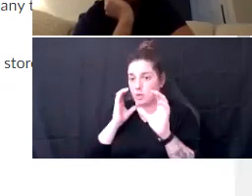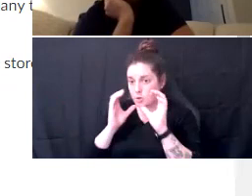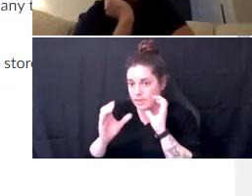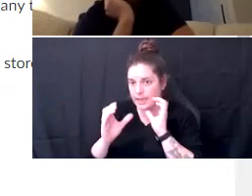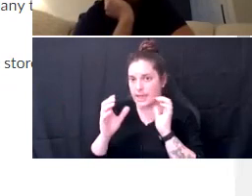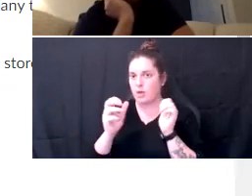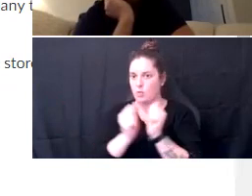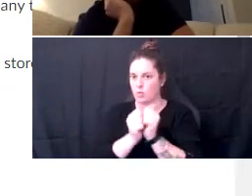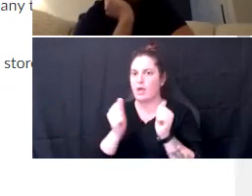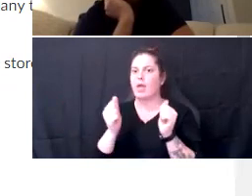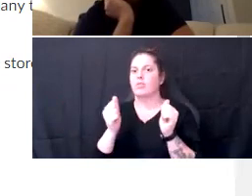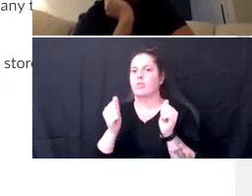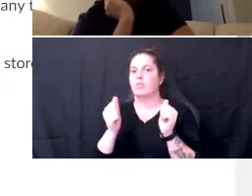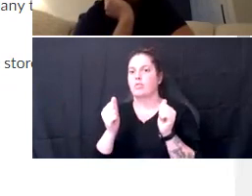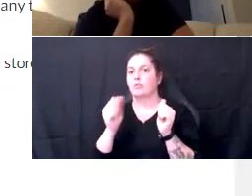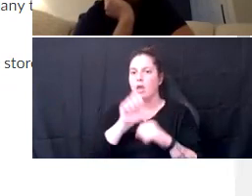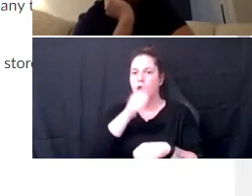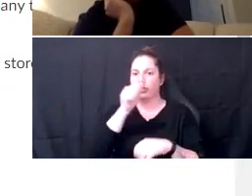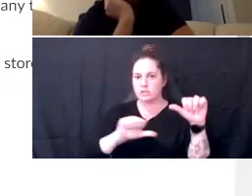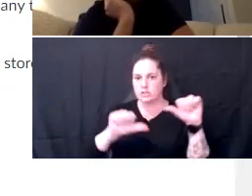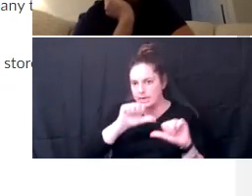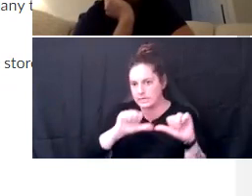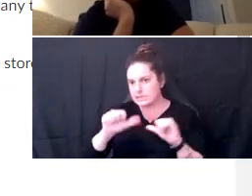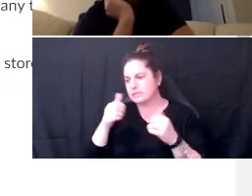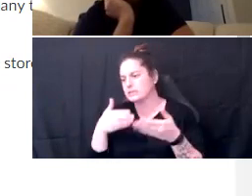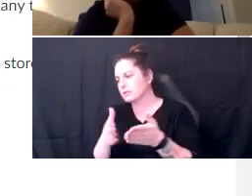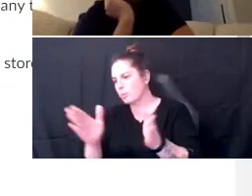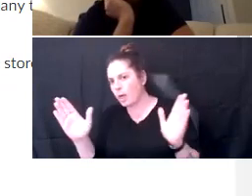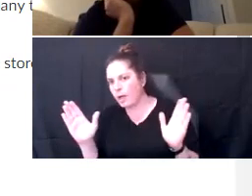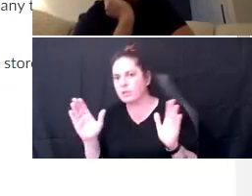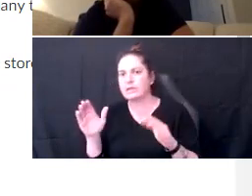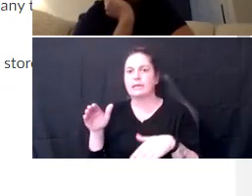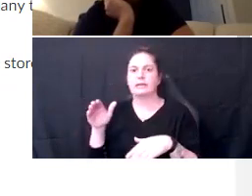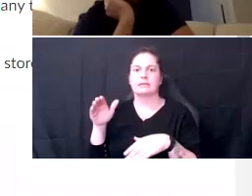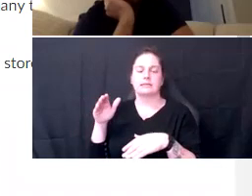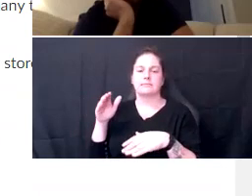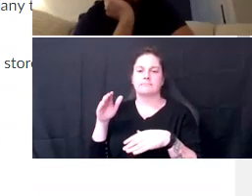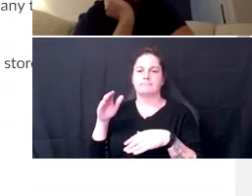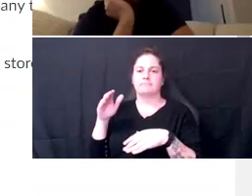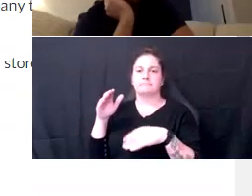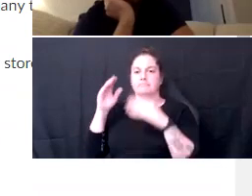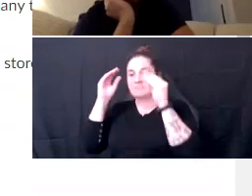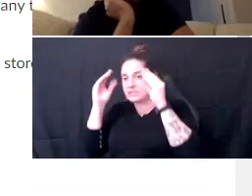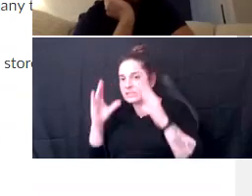folk at academic institutions and the public, they write research